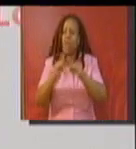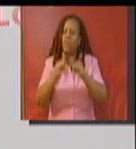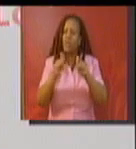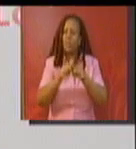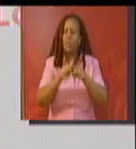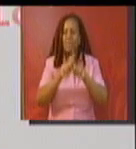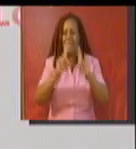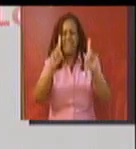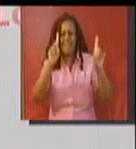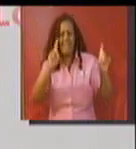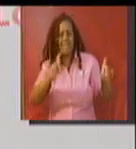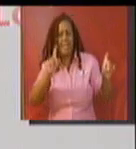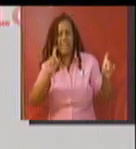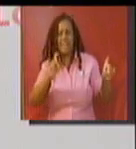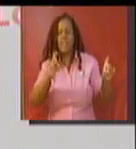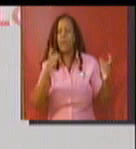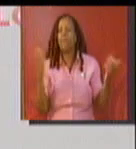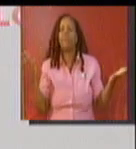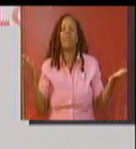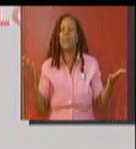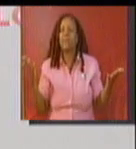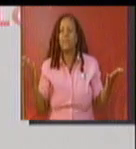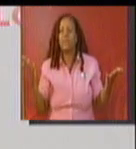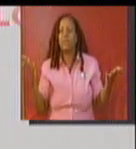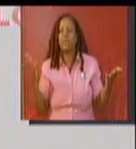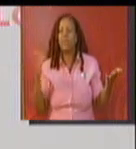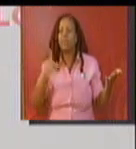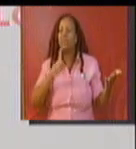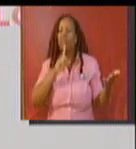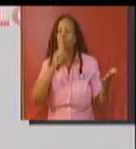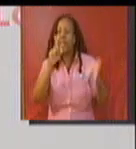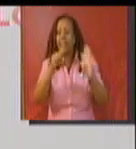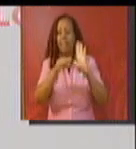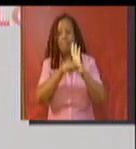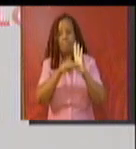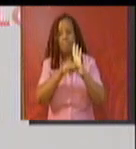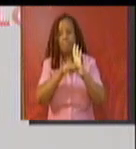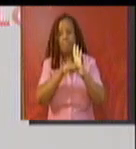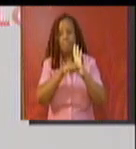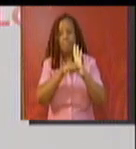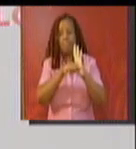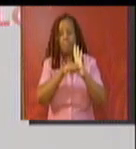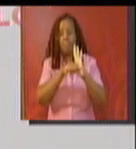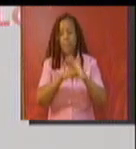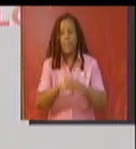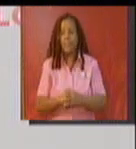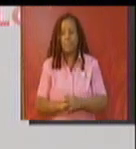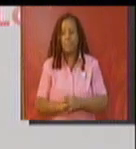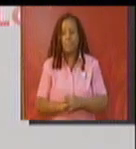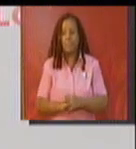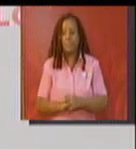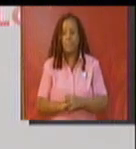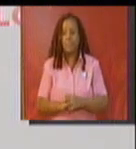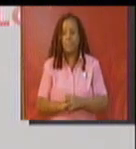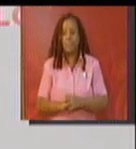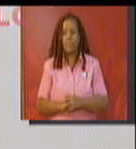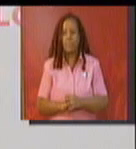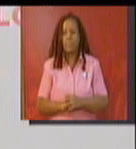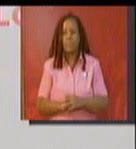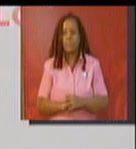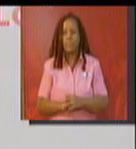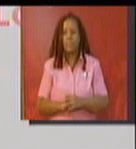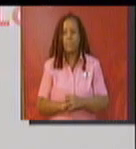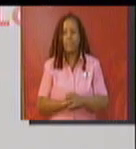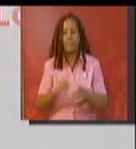negatives coming back as true negatives. And if that is the case, we could expand the use a little bit more. For